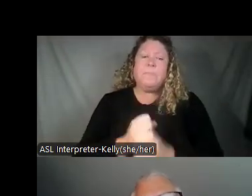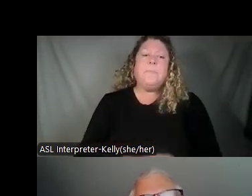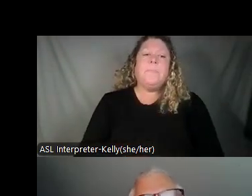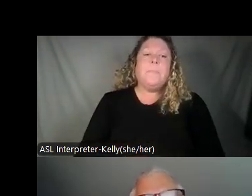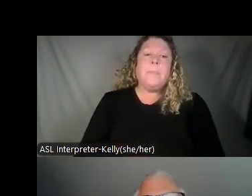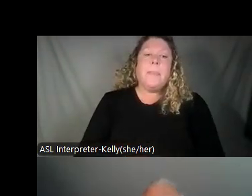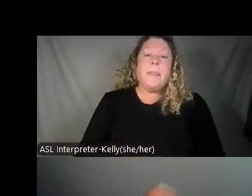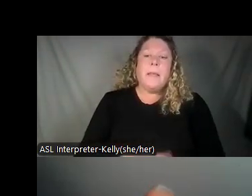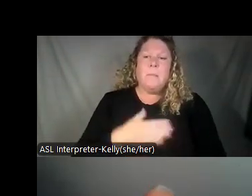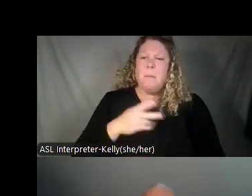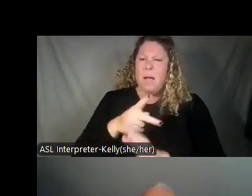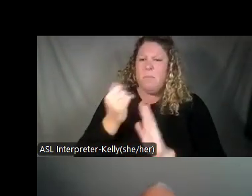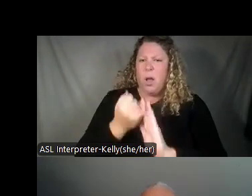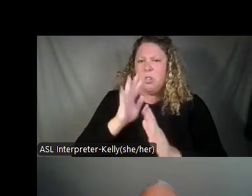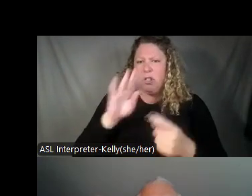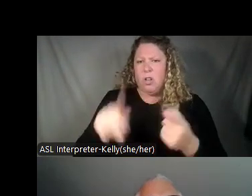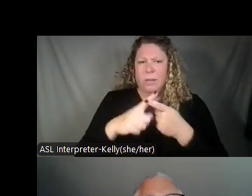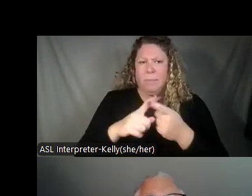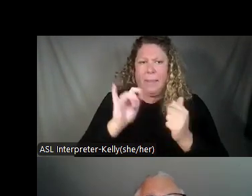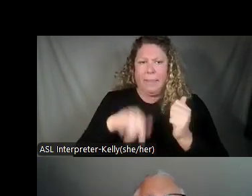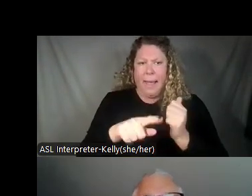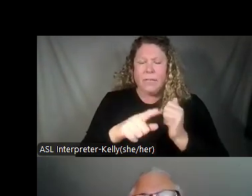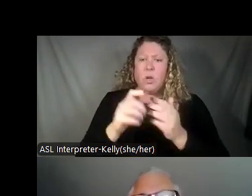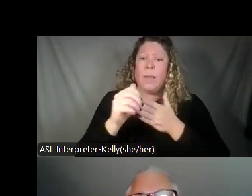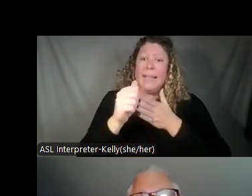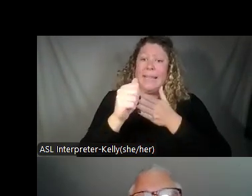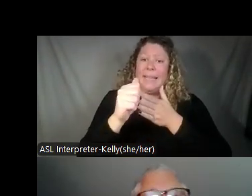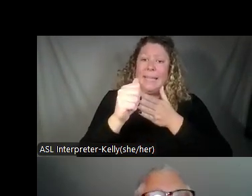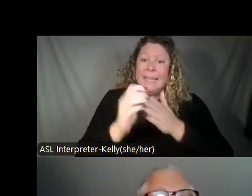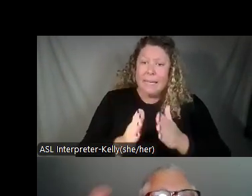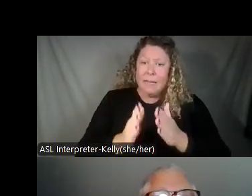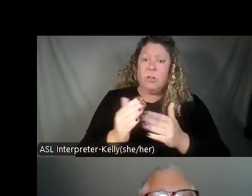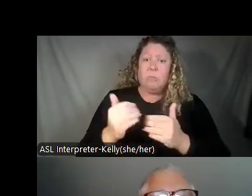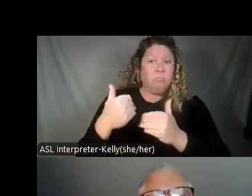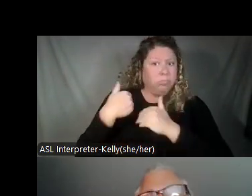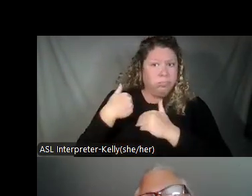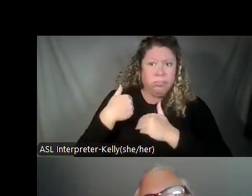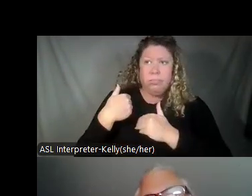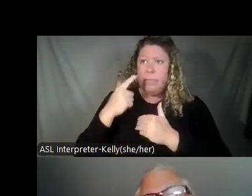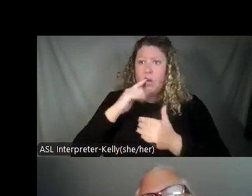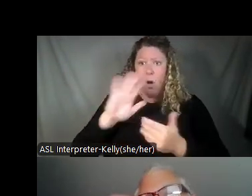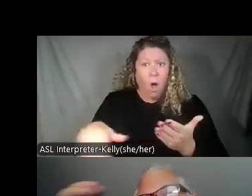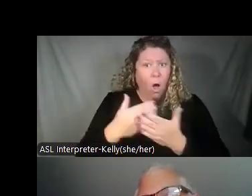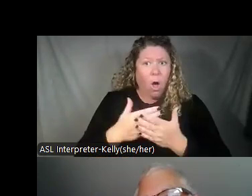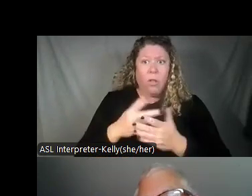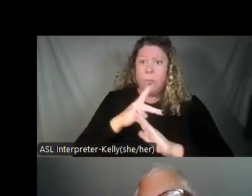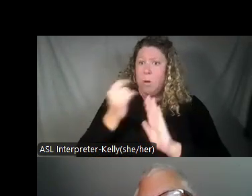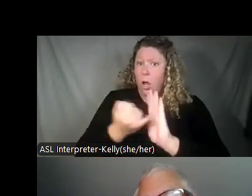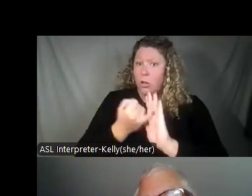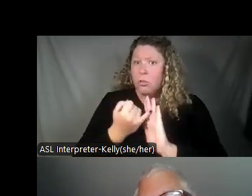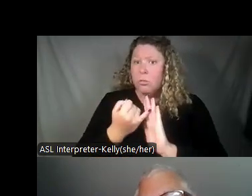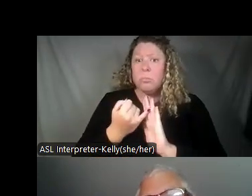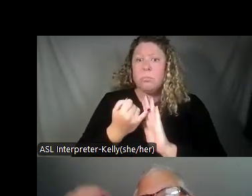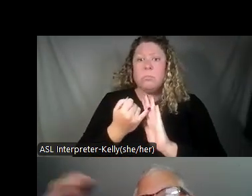The leader kind of is accountable and responsible for all the projects because they're responsible for the